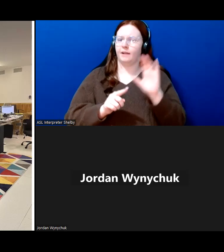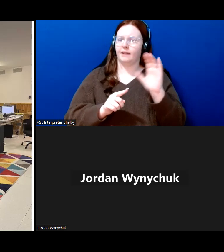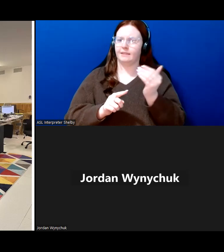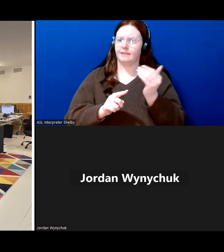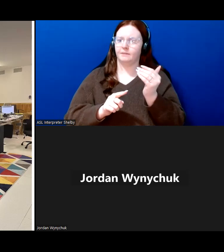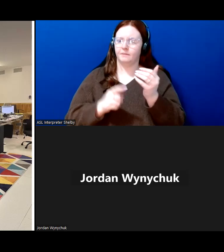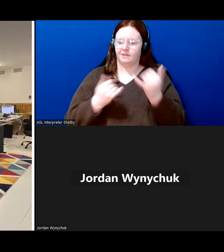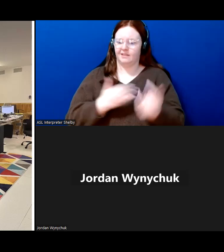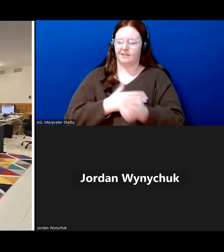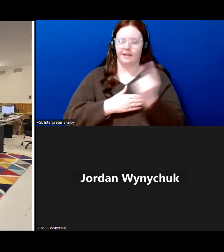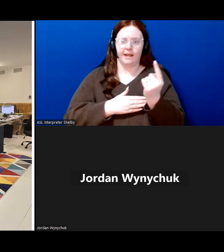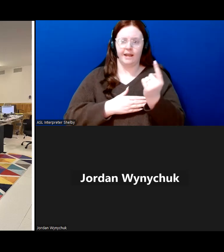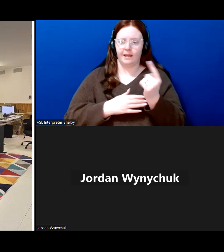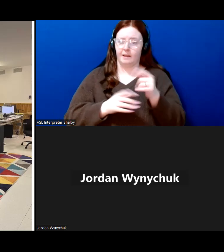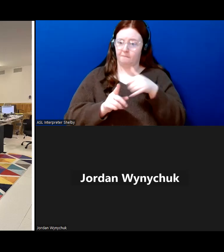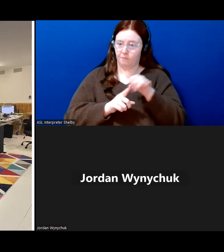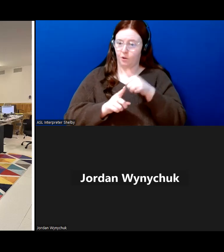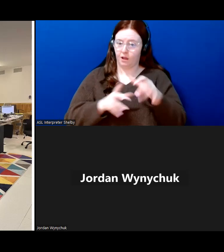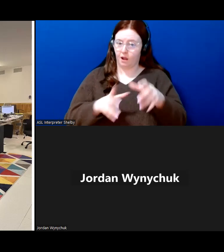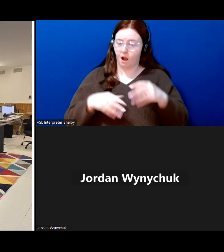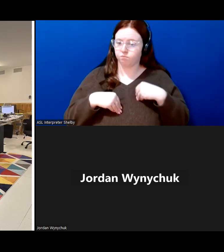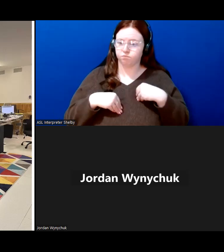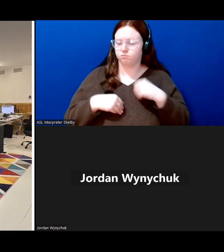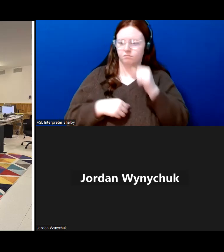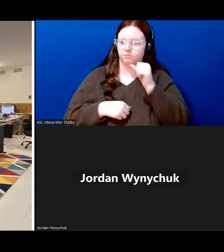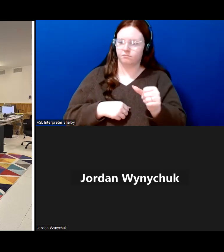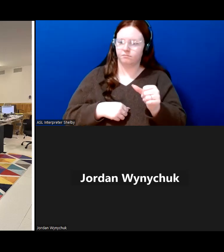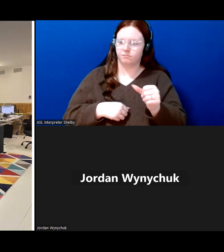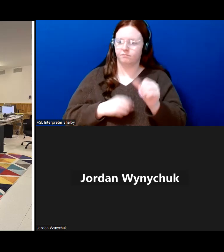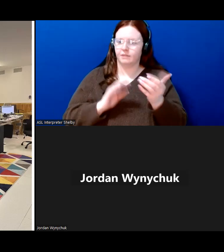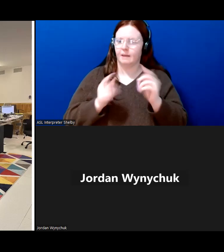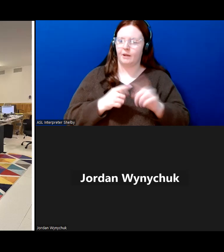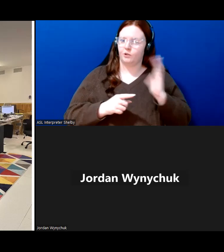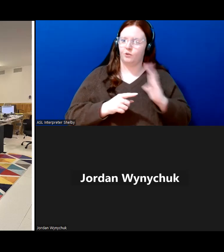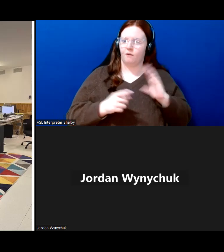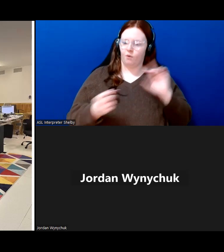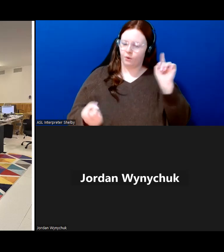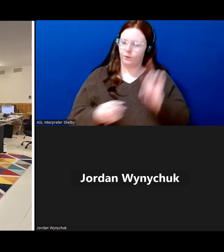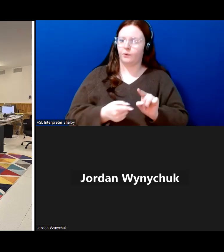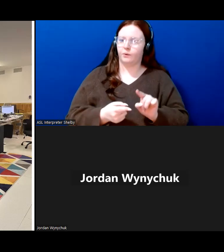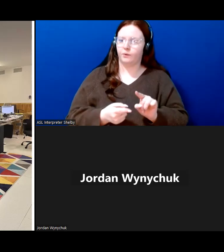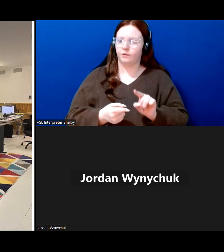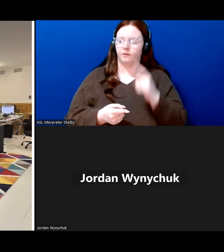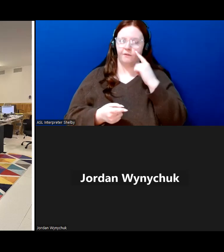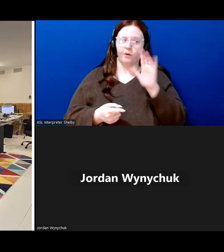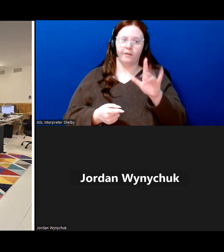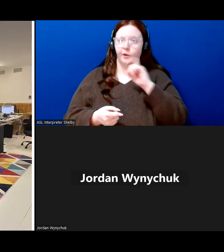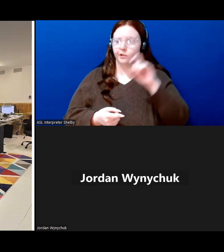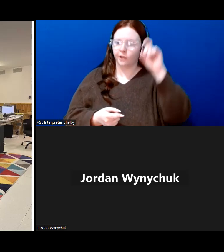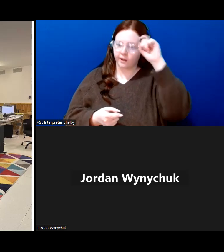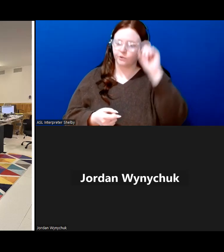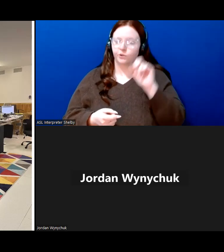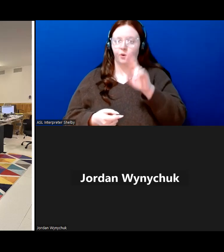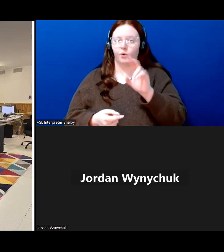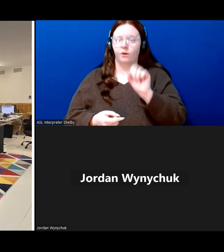acceptable for young people to bully other young people based on their sexuality or gender, which is really amazing